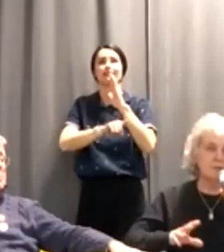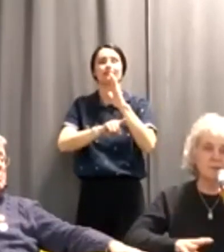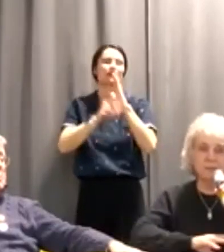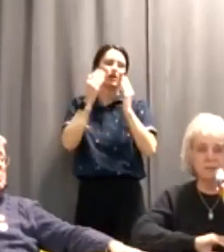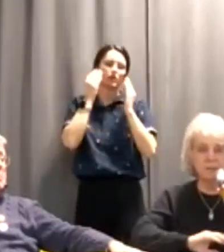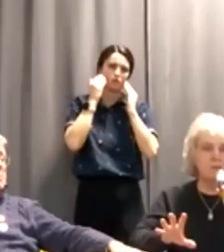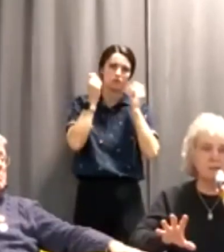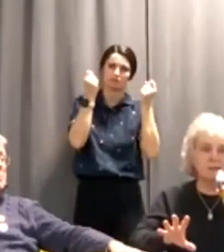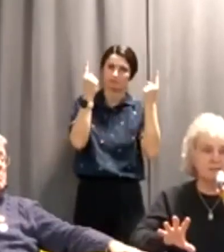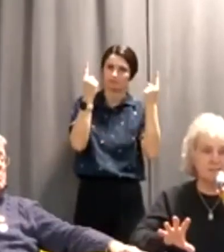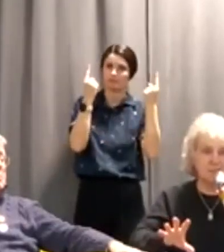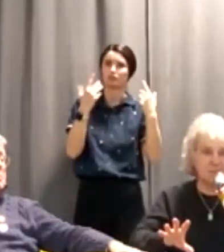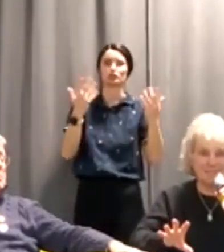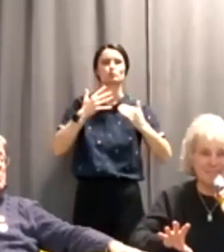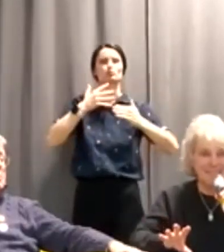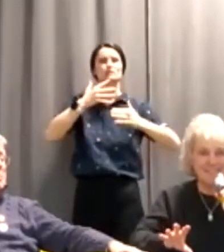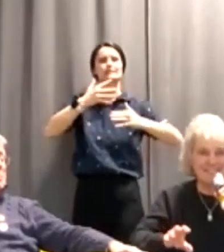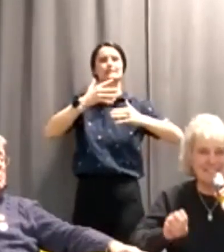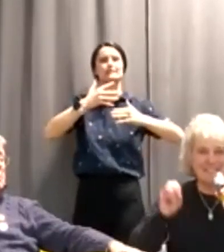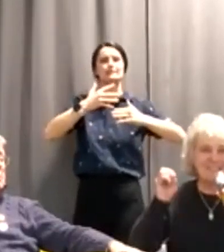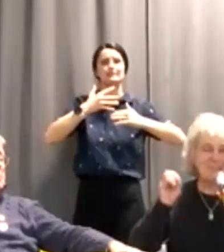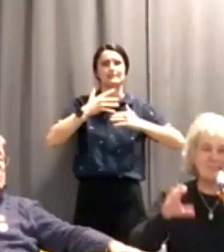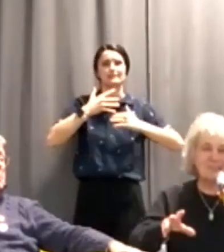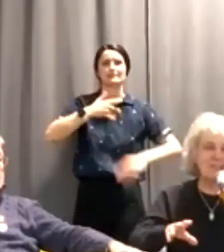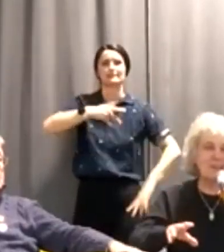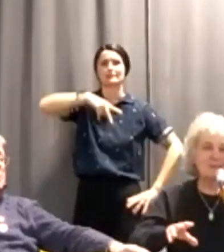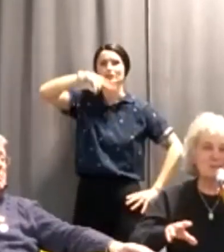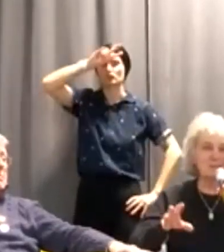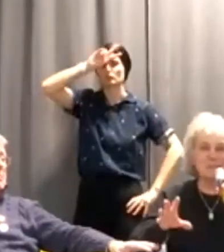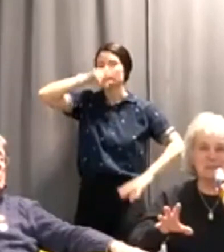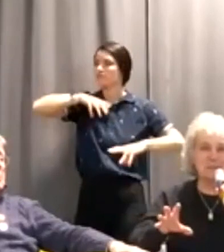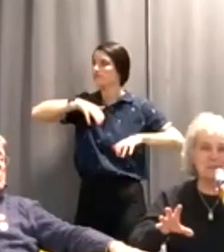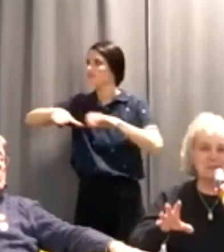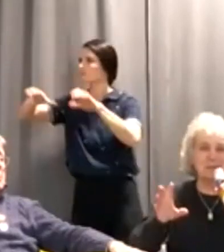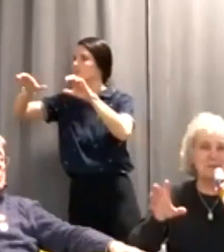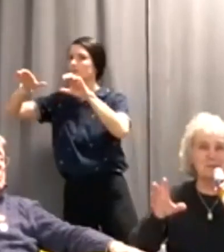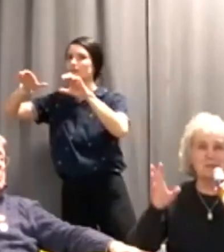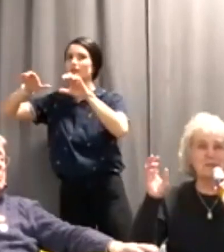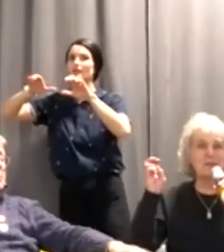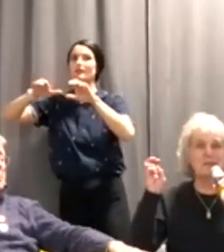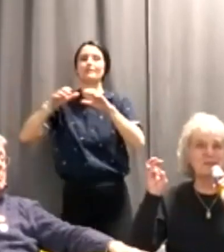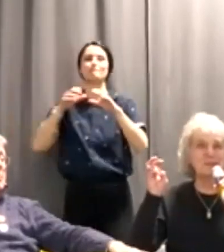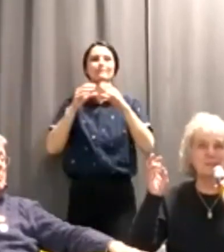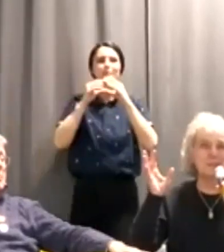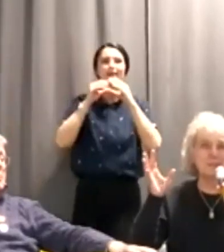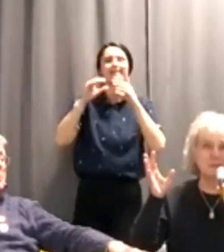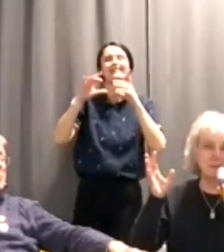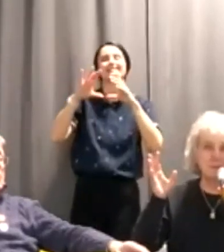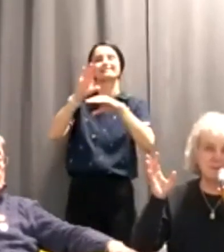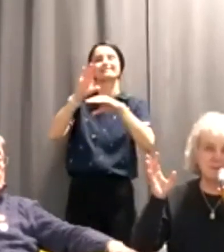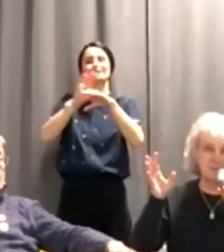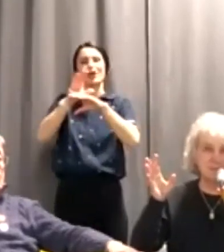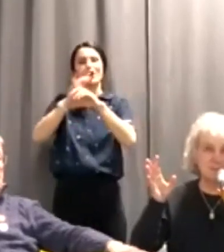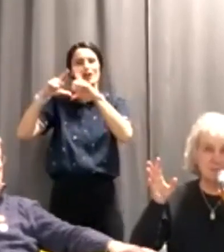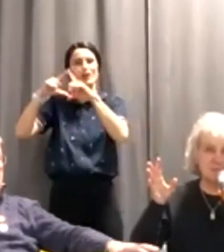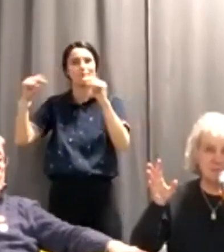Just don't do anything stupid. Don't take that bite of chocolate bar, whatever your